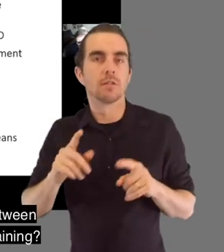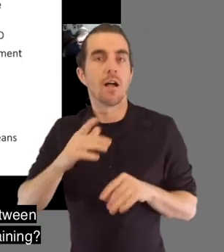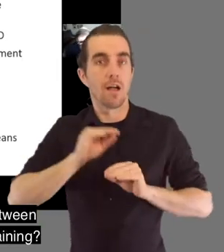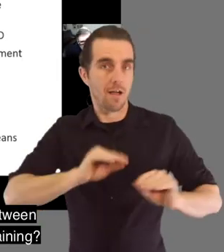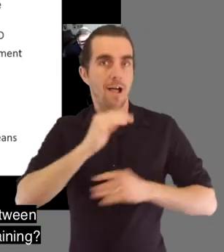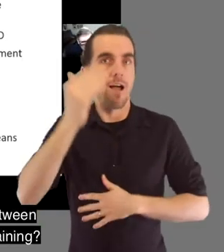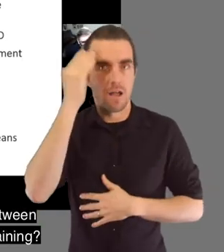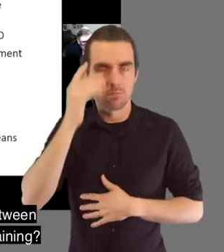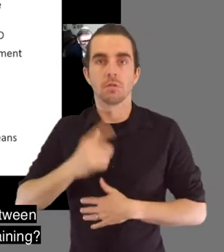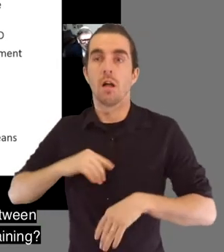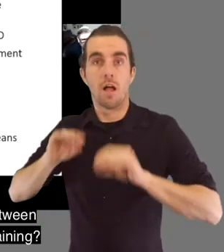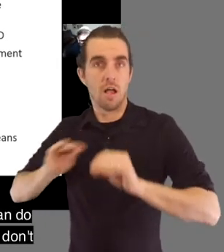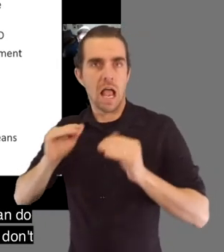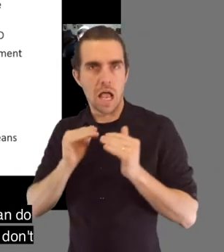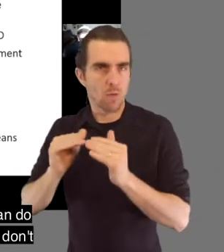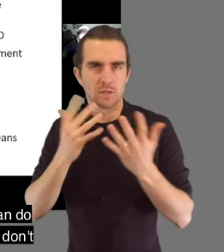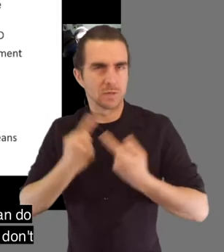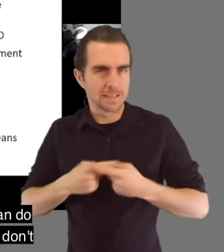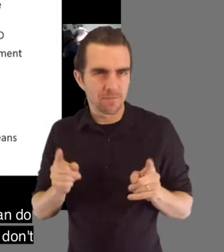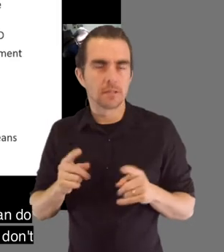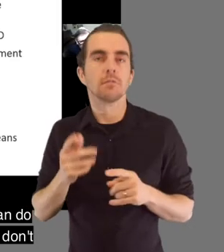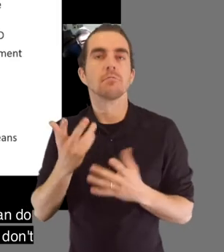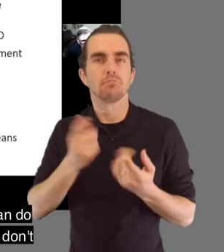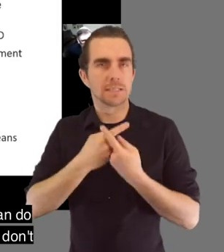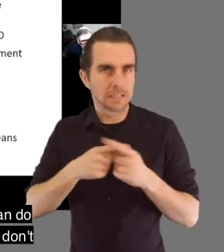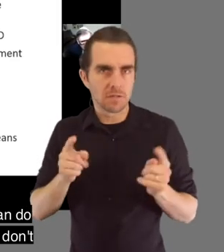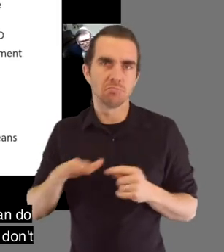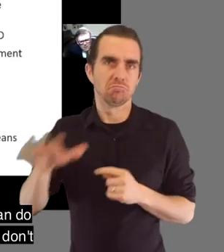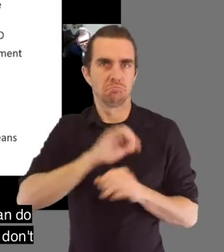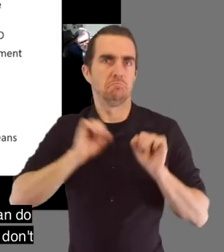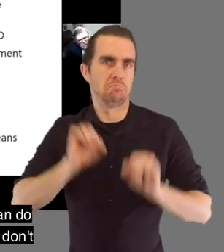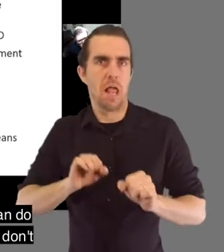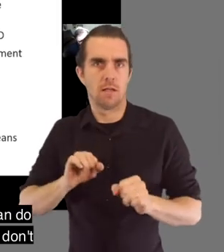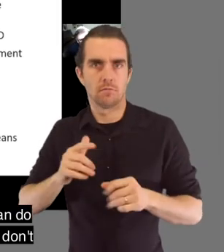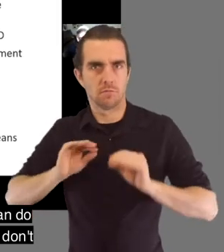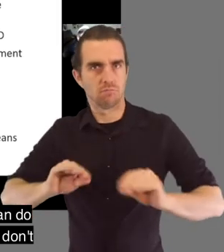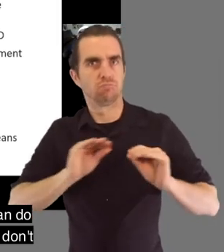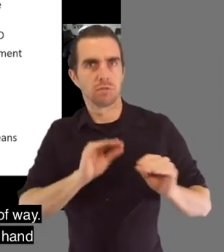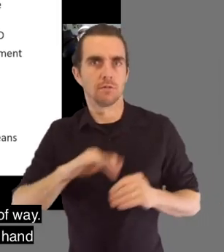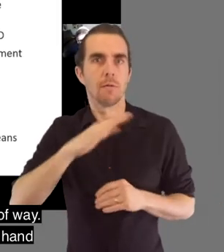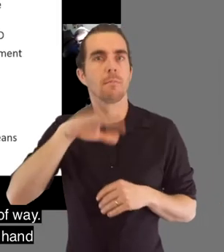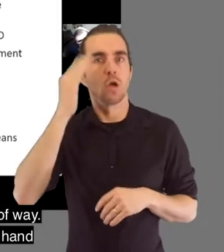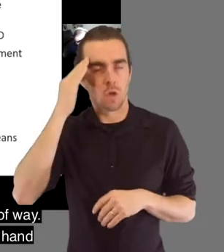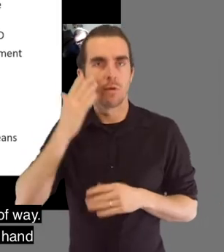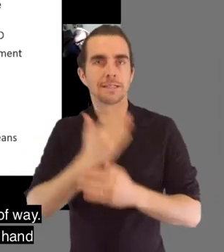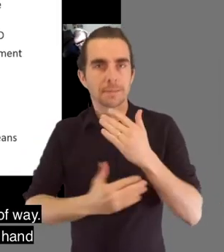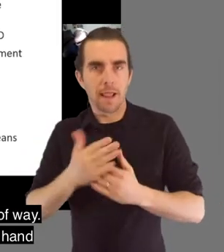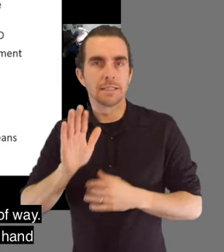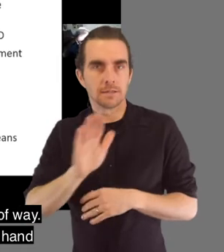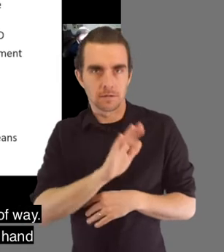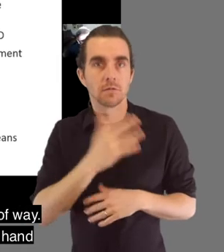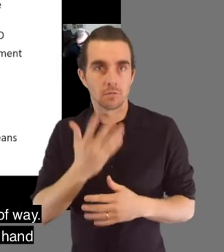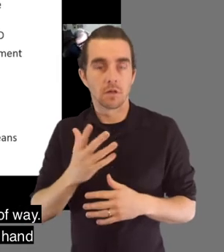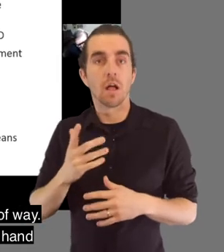awareness raising and equality training? Well, the difference is anybody can do raising awareness. Don't do that. Don't show disabled people in that sort